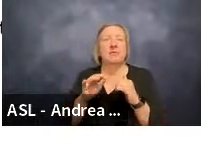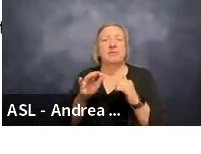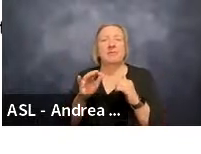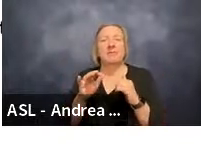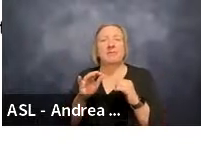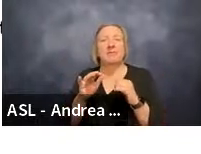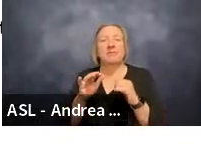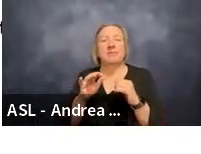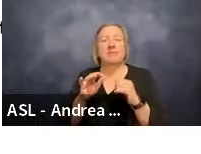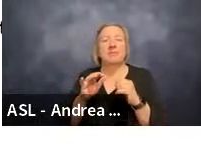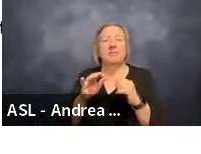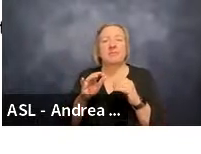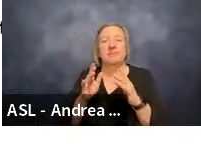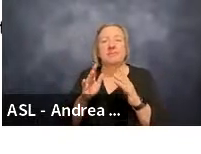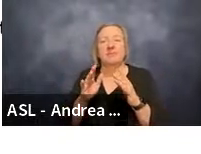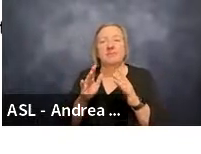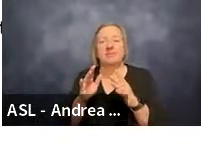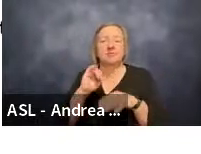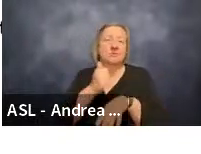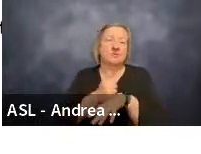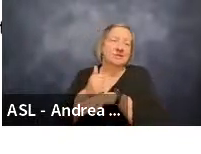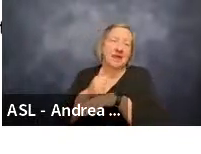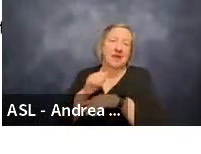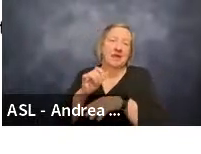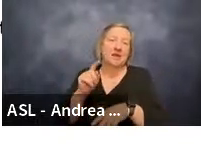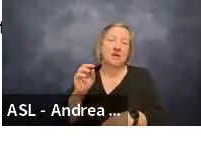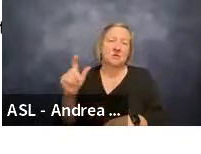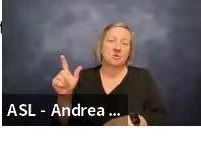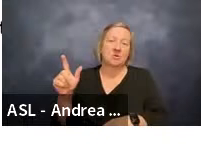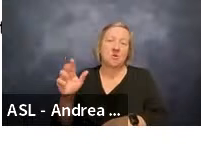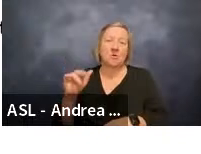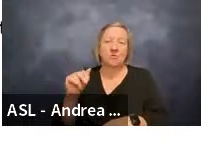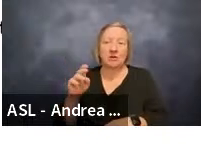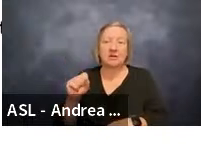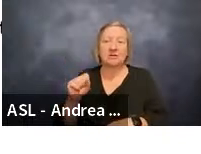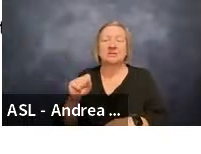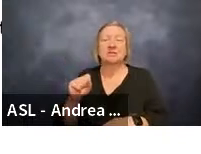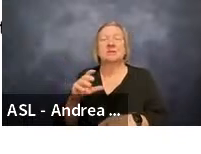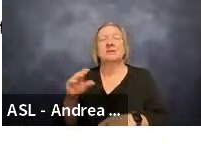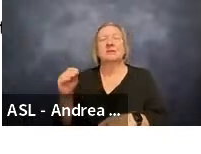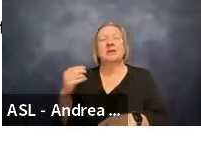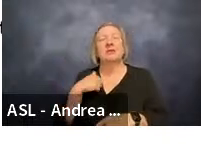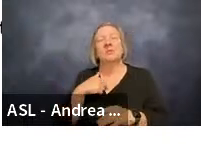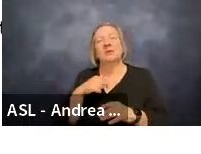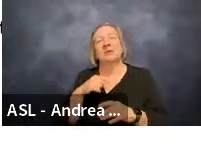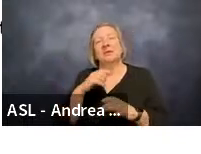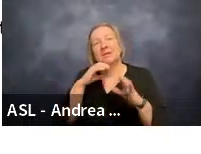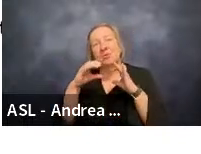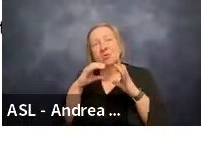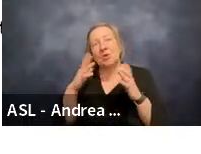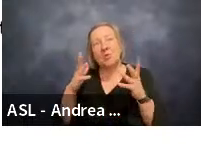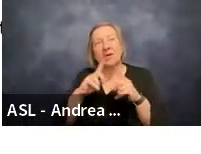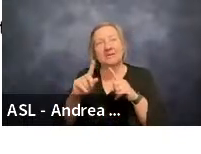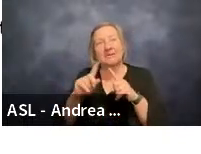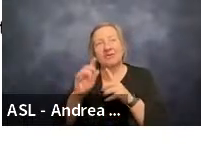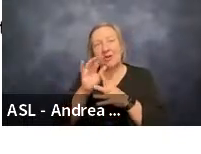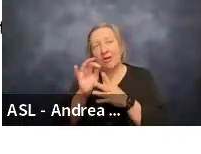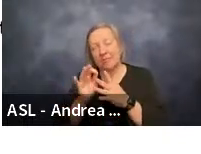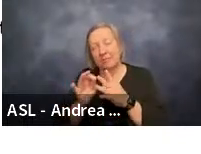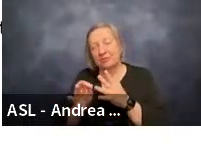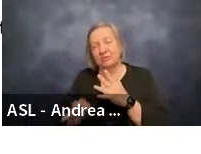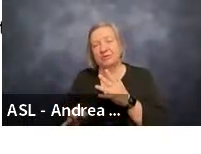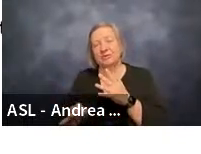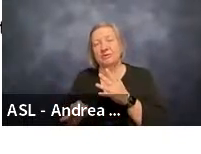how to go about setting those toll rates, but also as we seek to communicate about what different options are, or